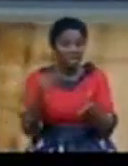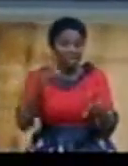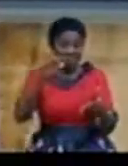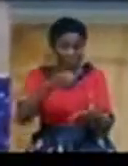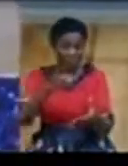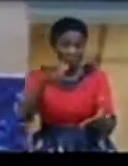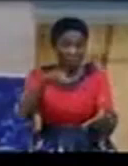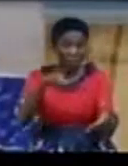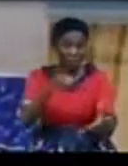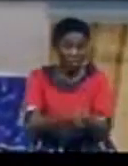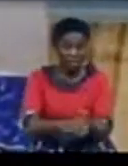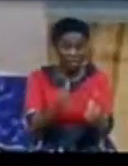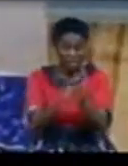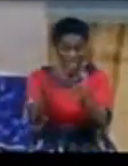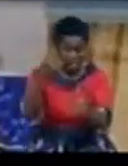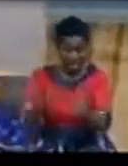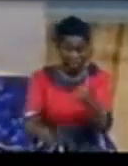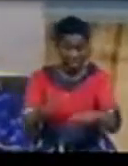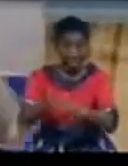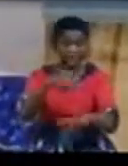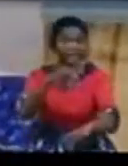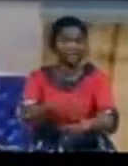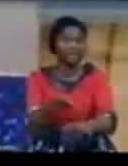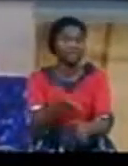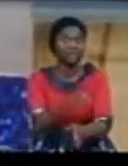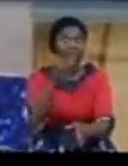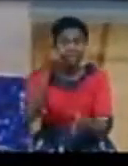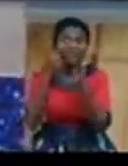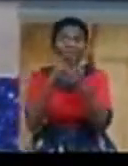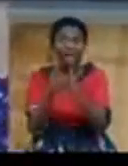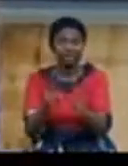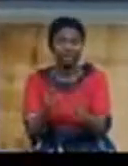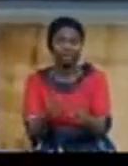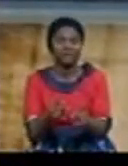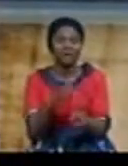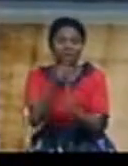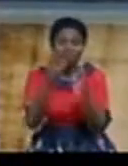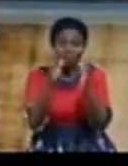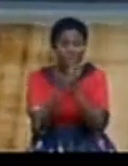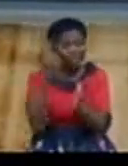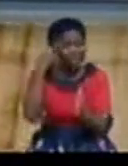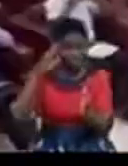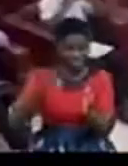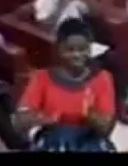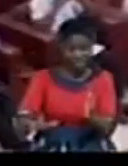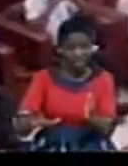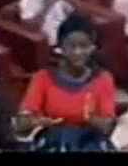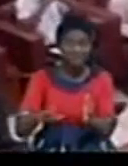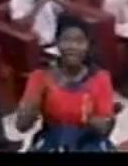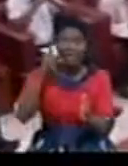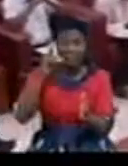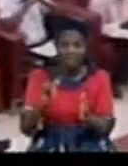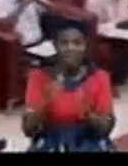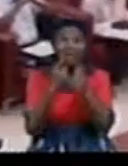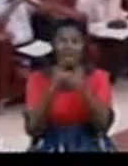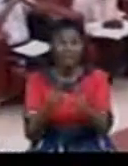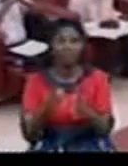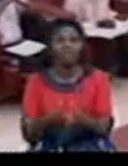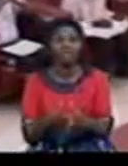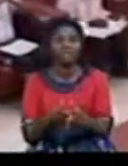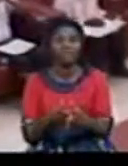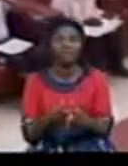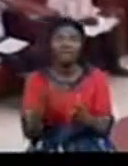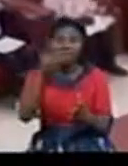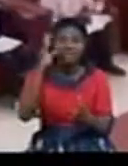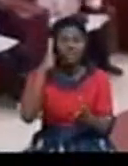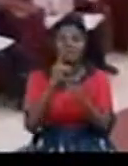children, like Anna prayed for a child, the Lord answers prayer. He will answer your prayer. If you pray for